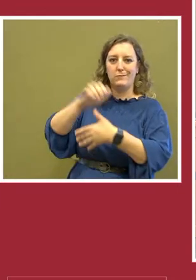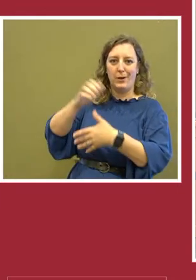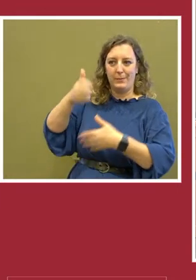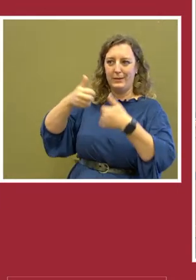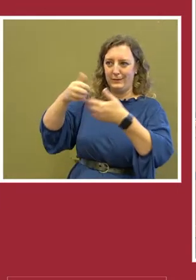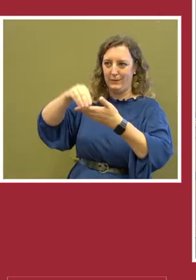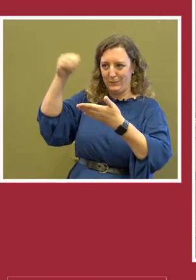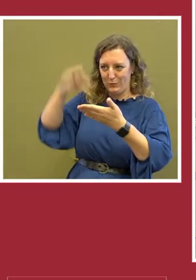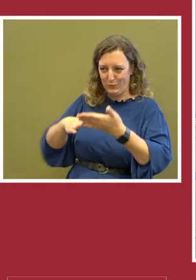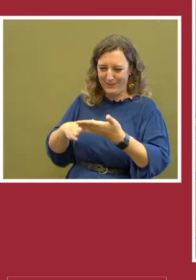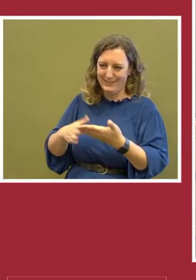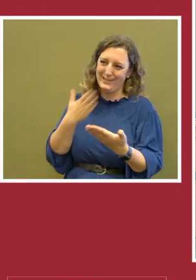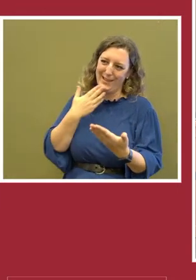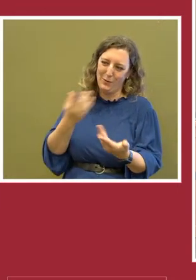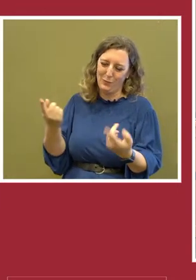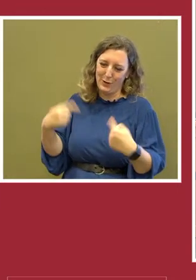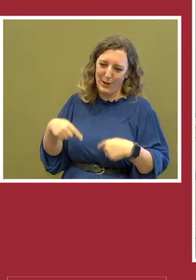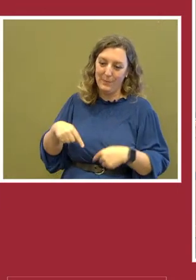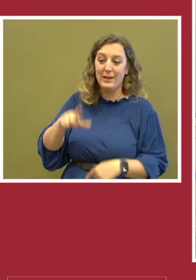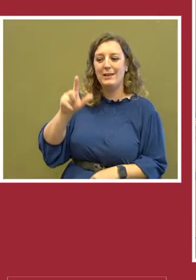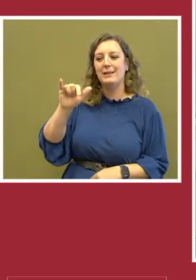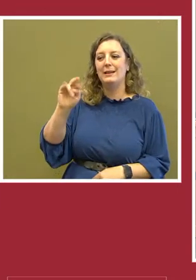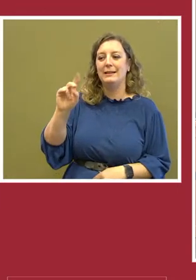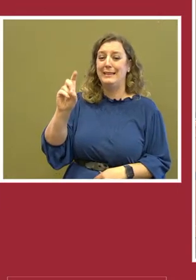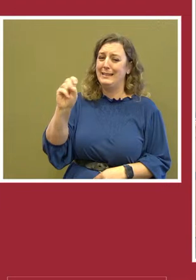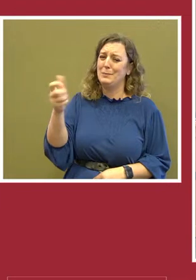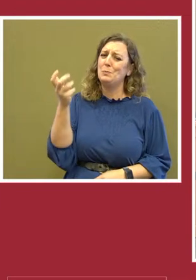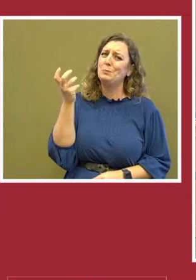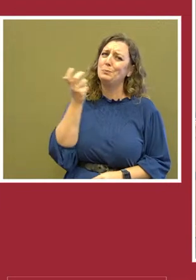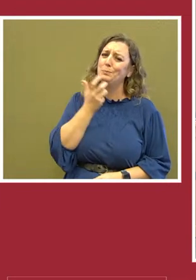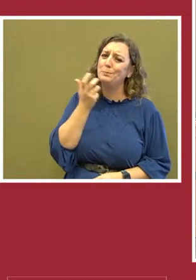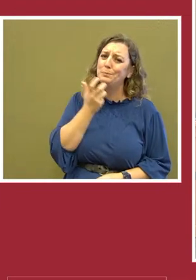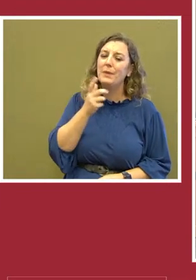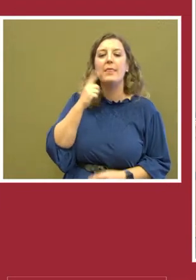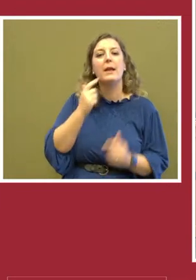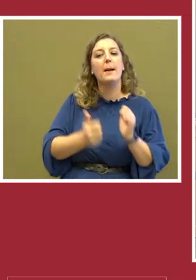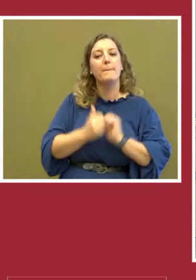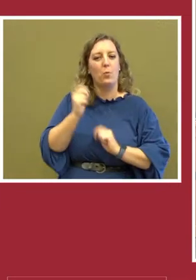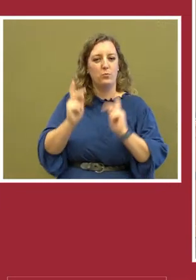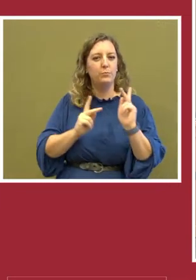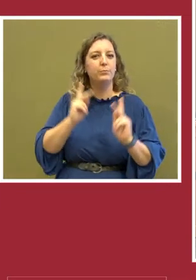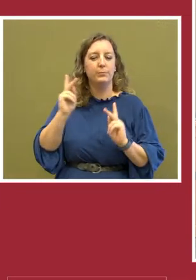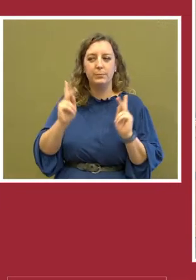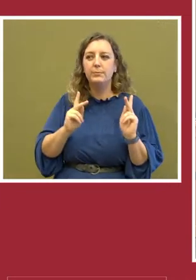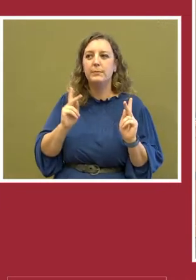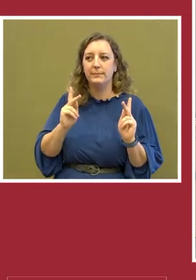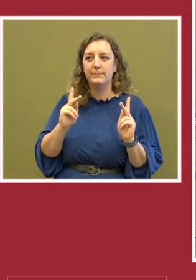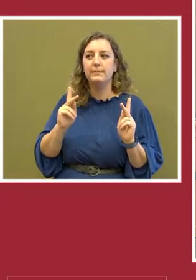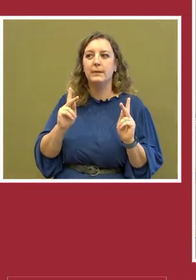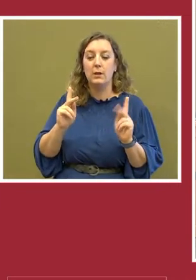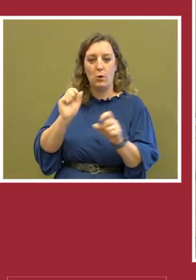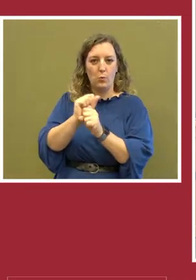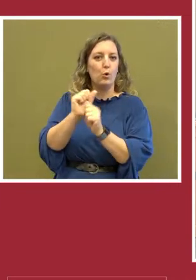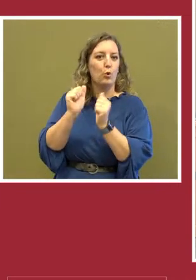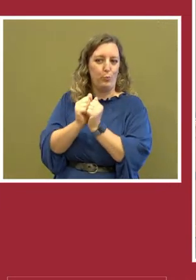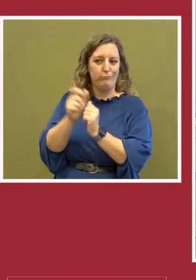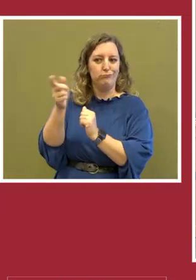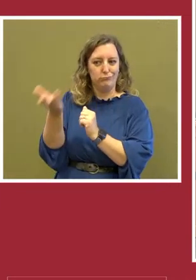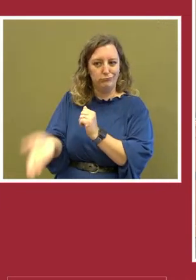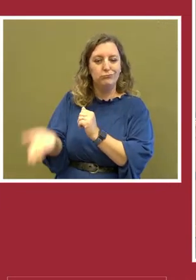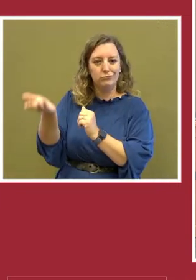for coming up here. Lindsay's pretty incredible, folks. I think most people will know, or most people who work alongside